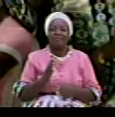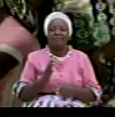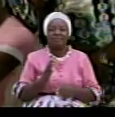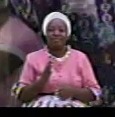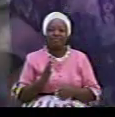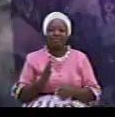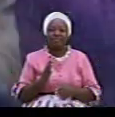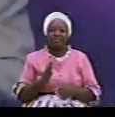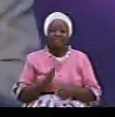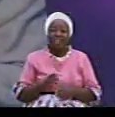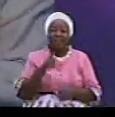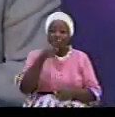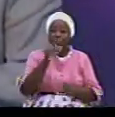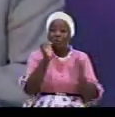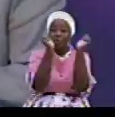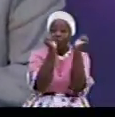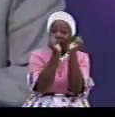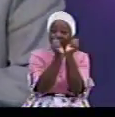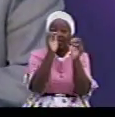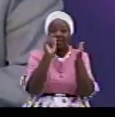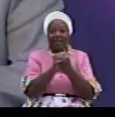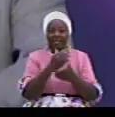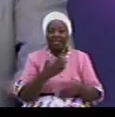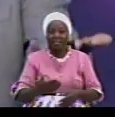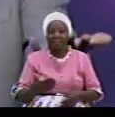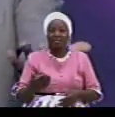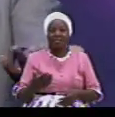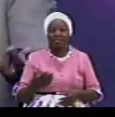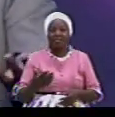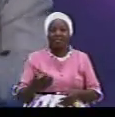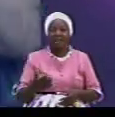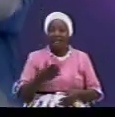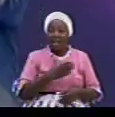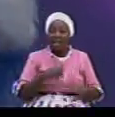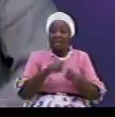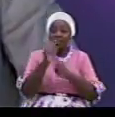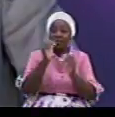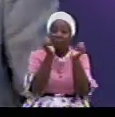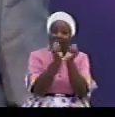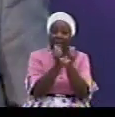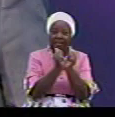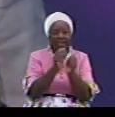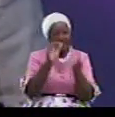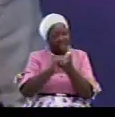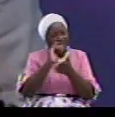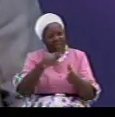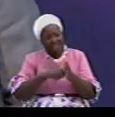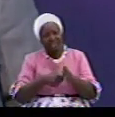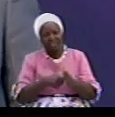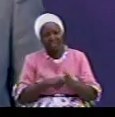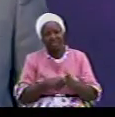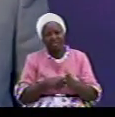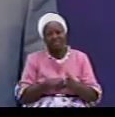You bind that thing, and as you bind, that's the key.